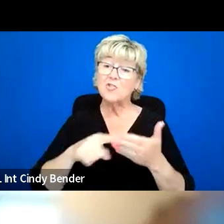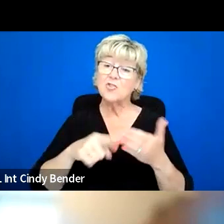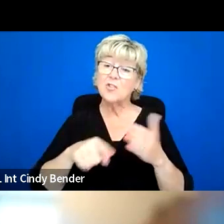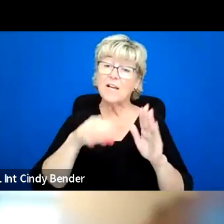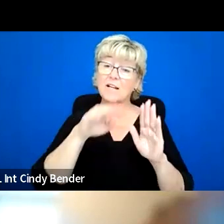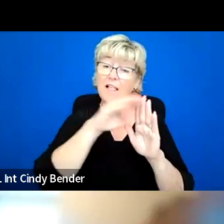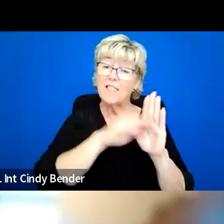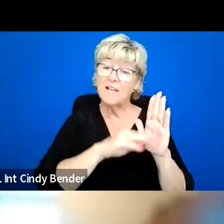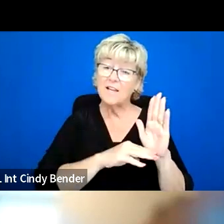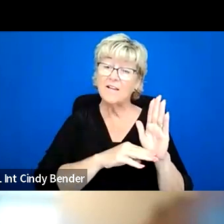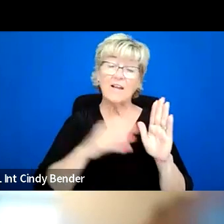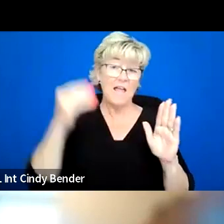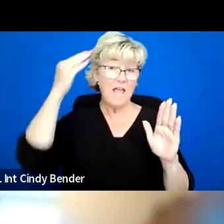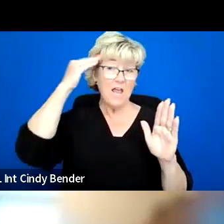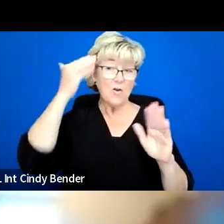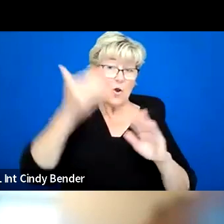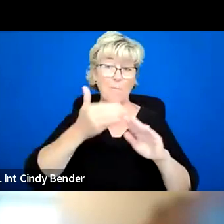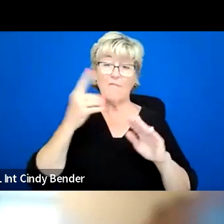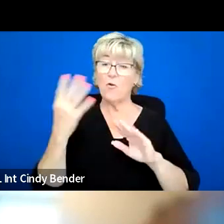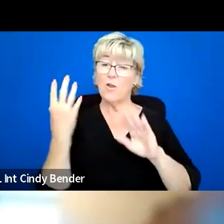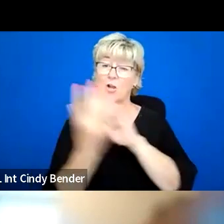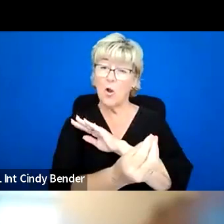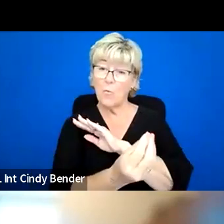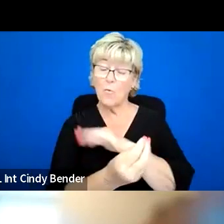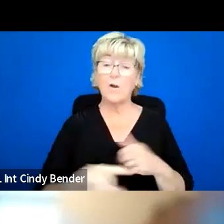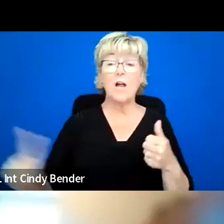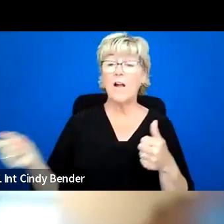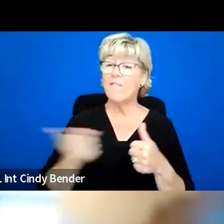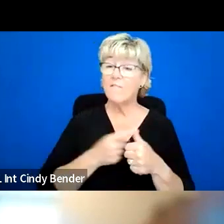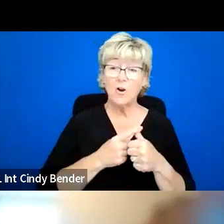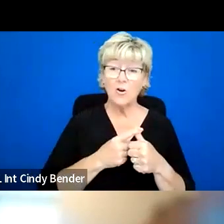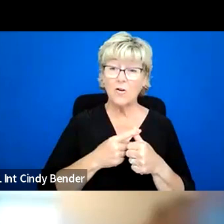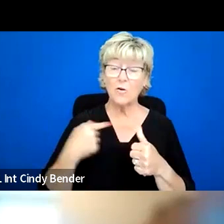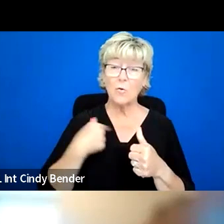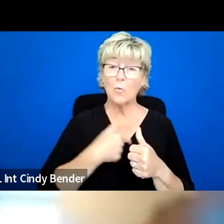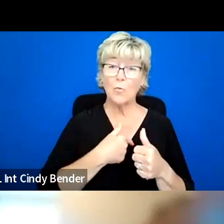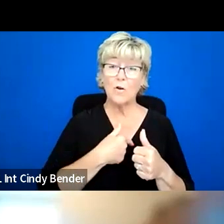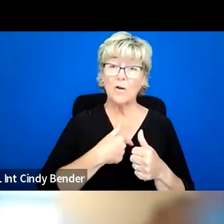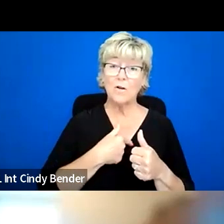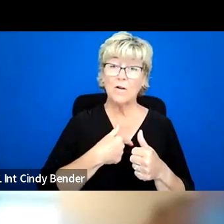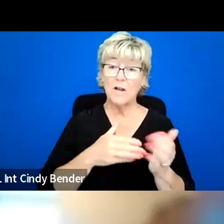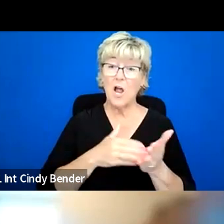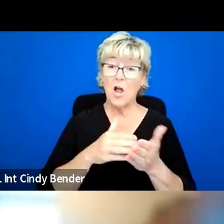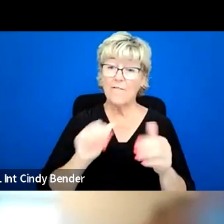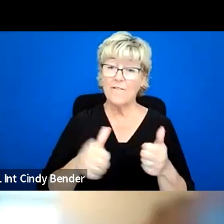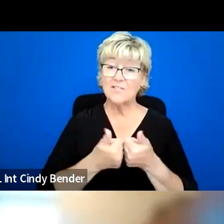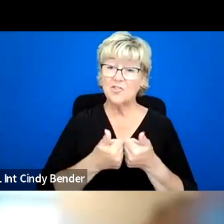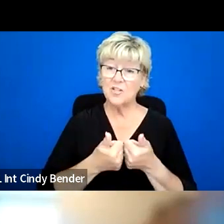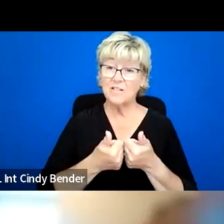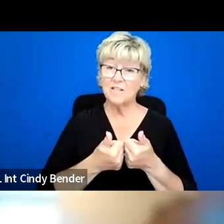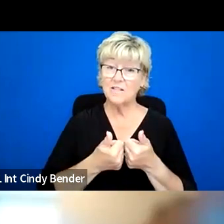and some know before you go type of things. The very first thing that we see that is often a challenge